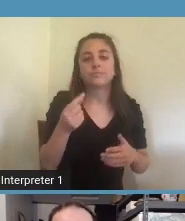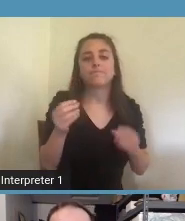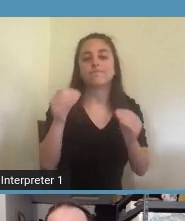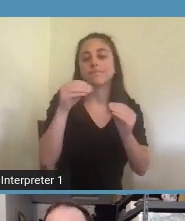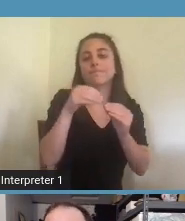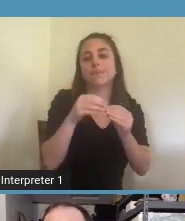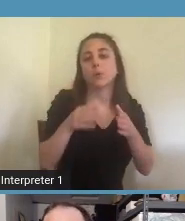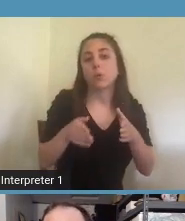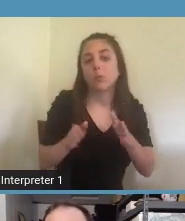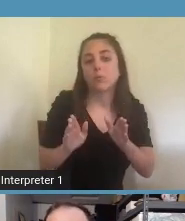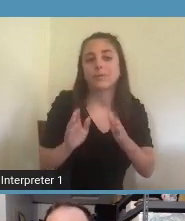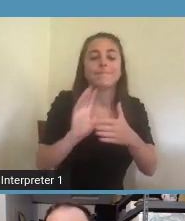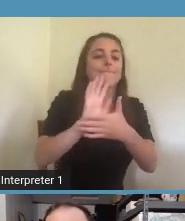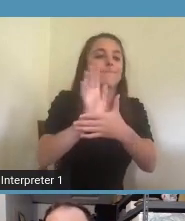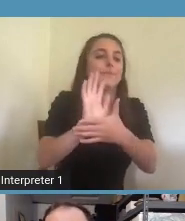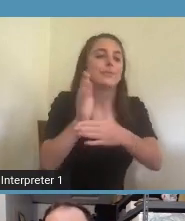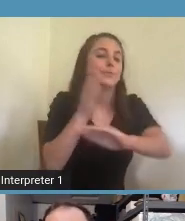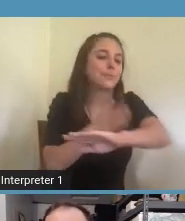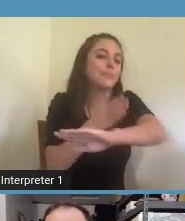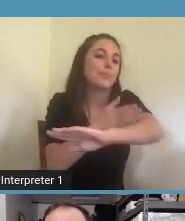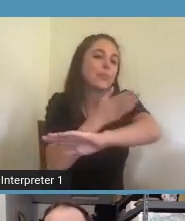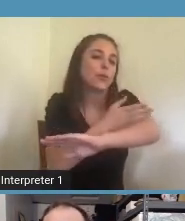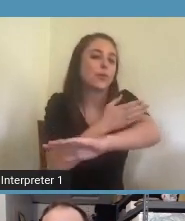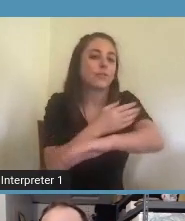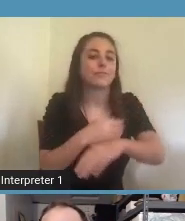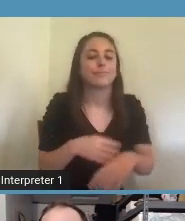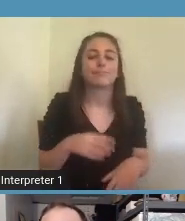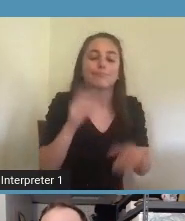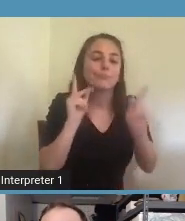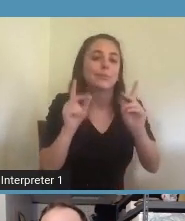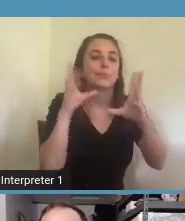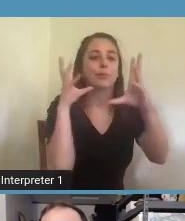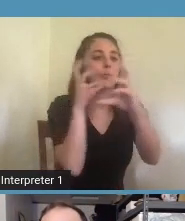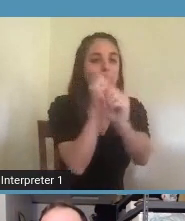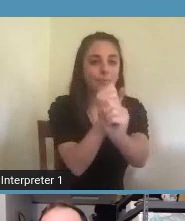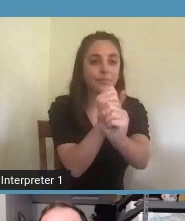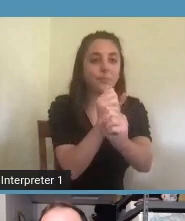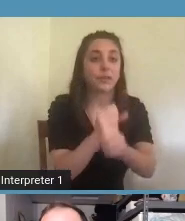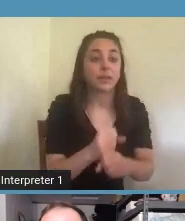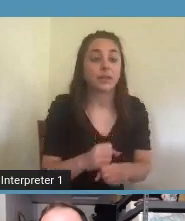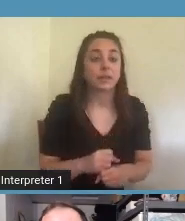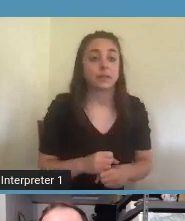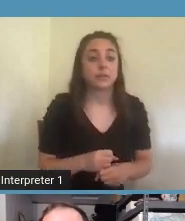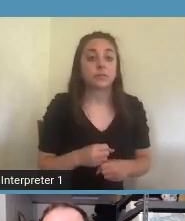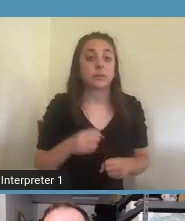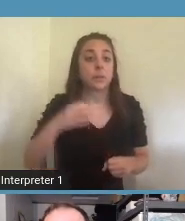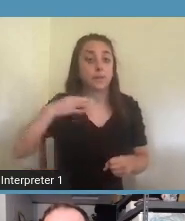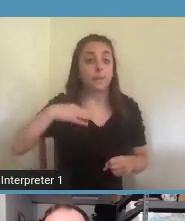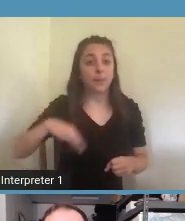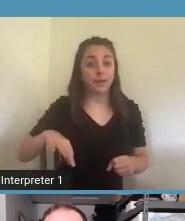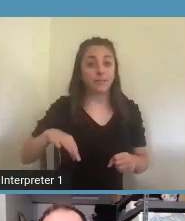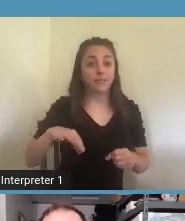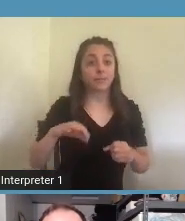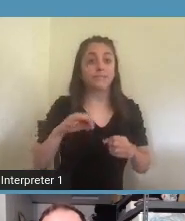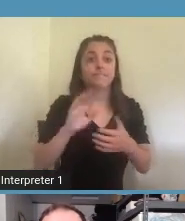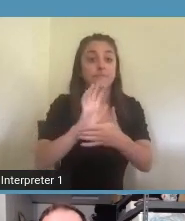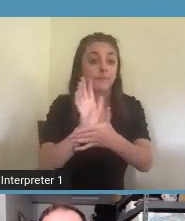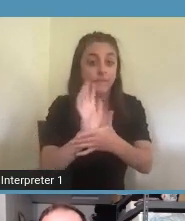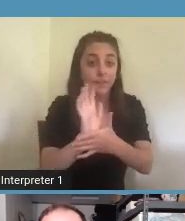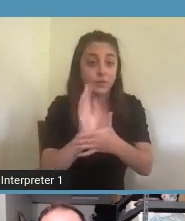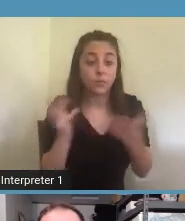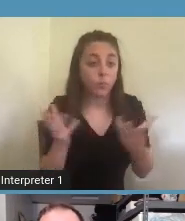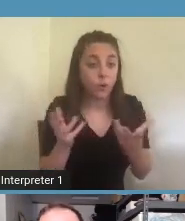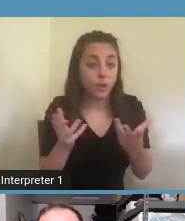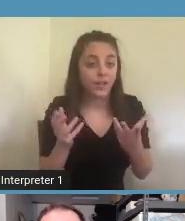your videos a little bit more engaging. So another benefit to video is you can stretch out